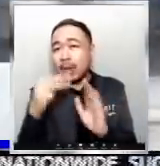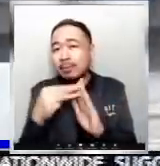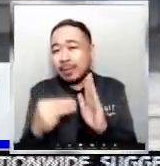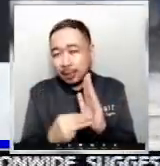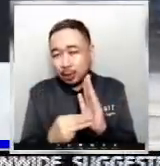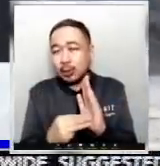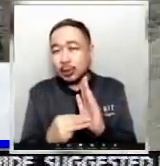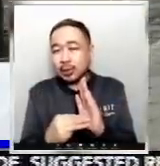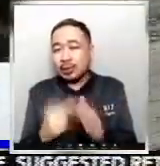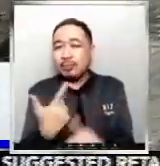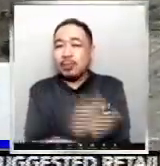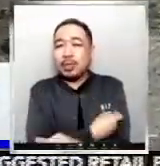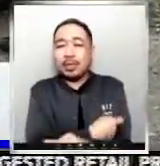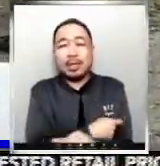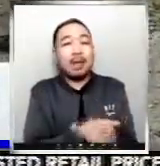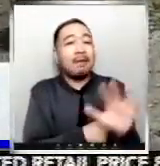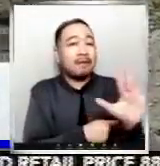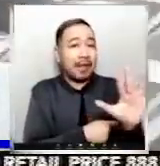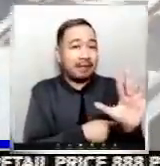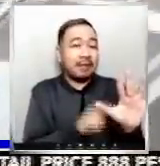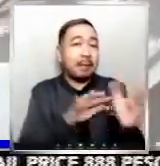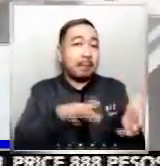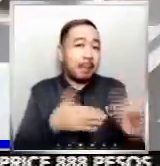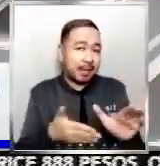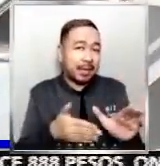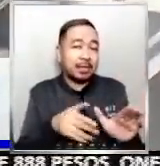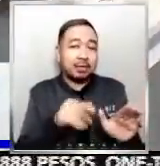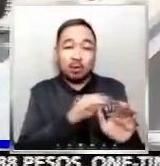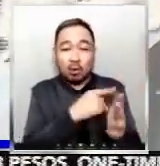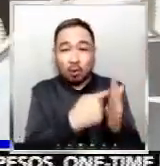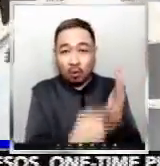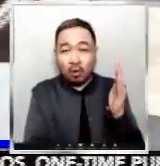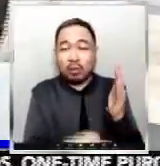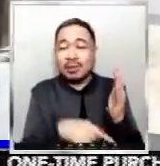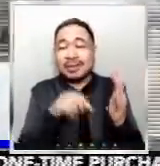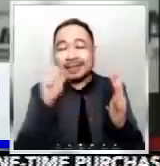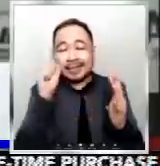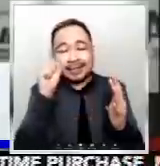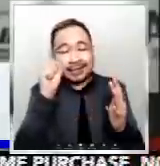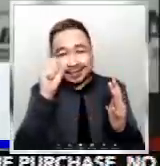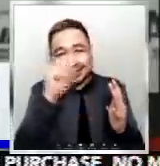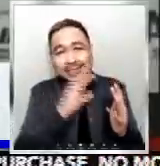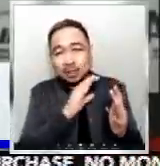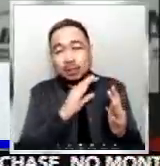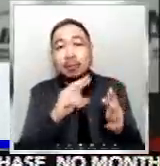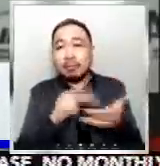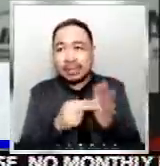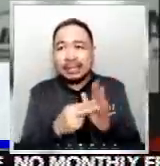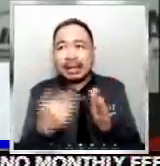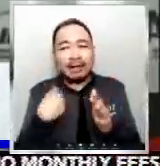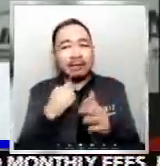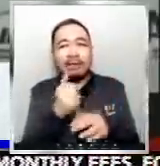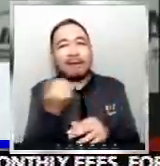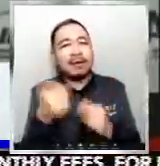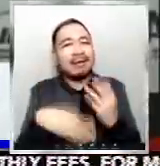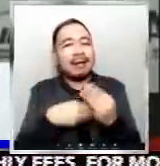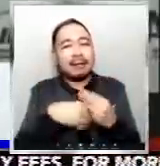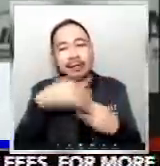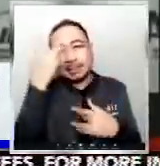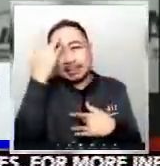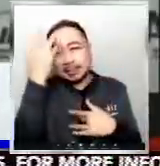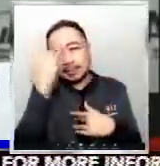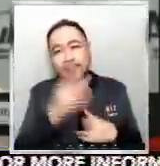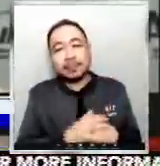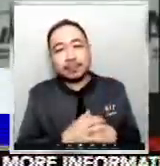ay senior citizens na ang ilan ay may comorbidities. Meron pa rin po few that will naturally that will get the disease, no, even if they